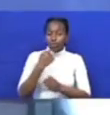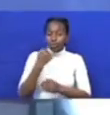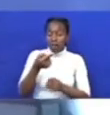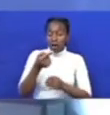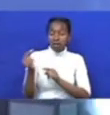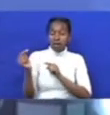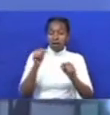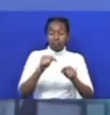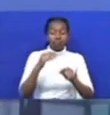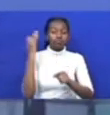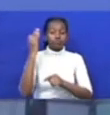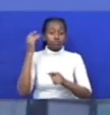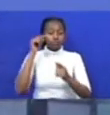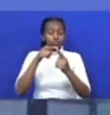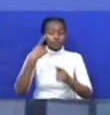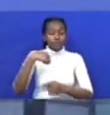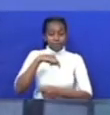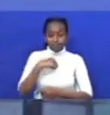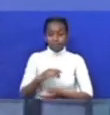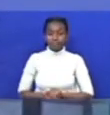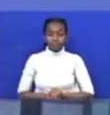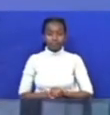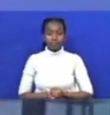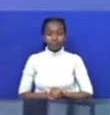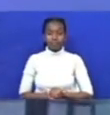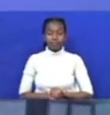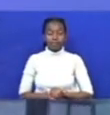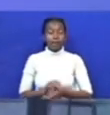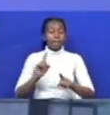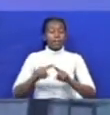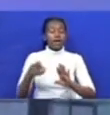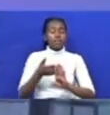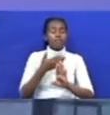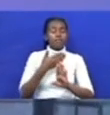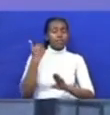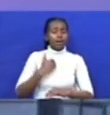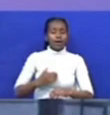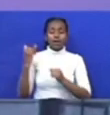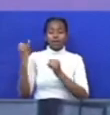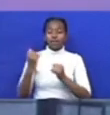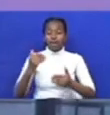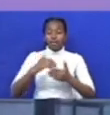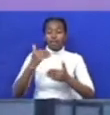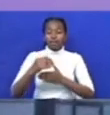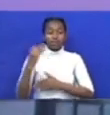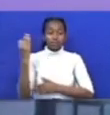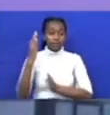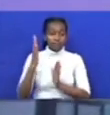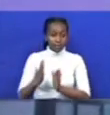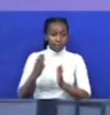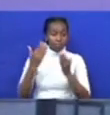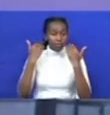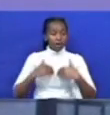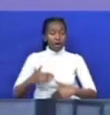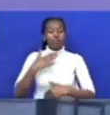minutes to speak to us. But before I do that, I want to